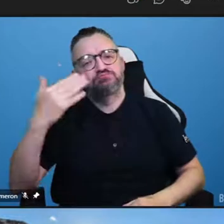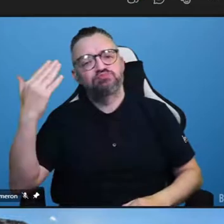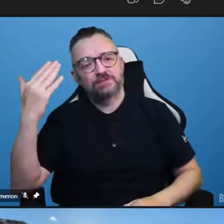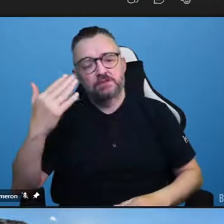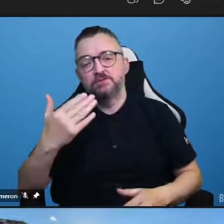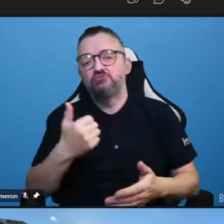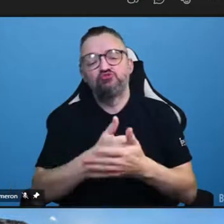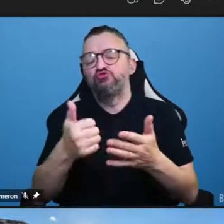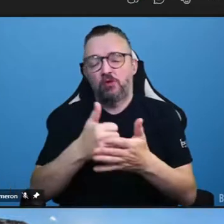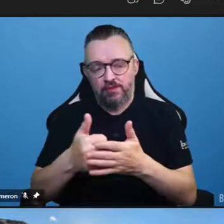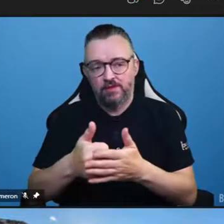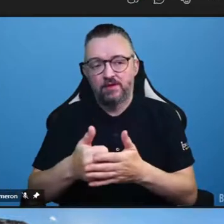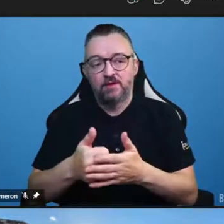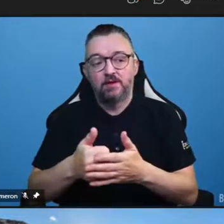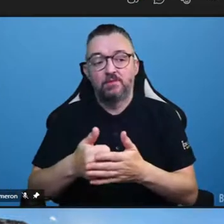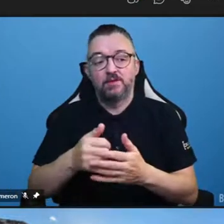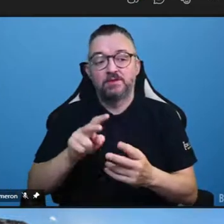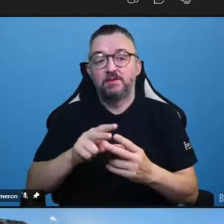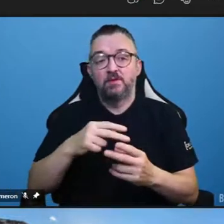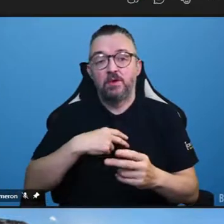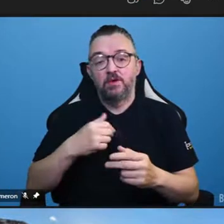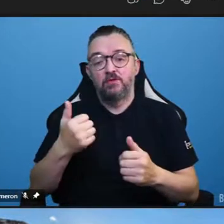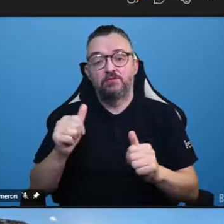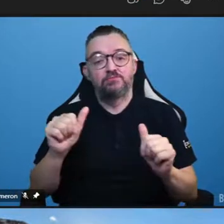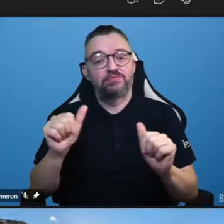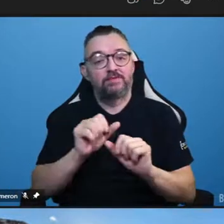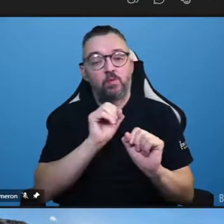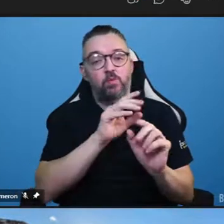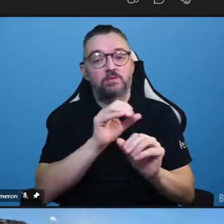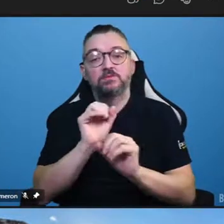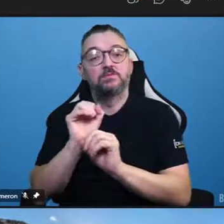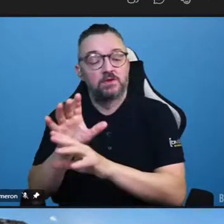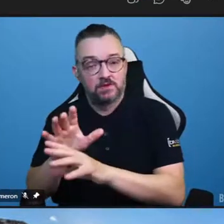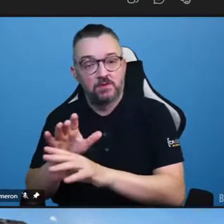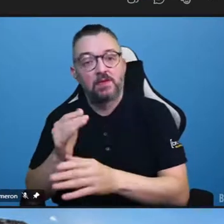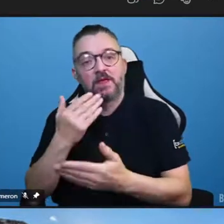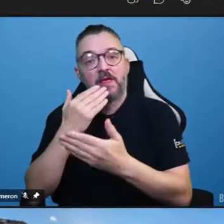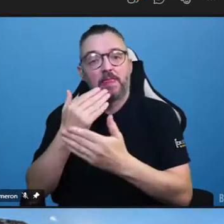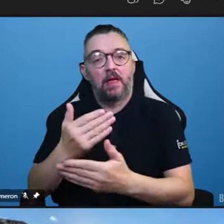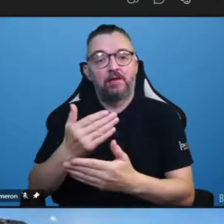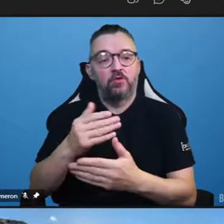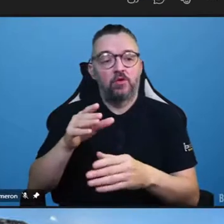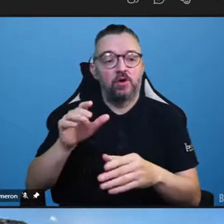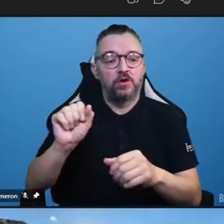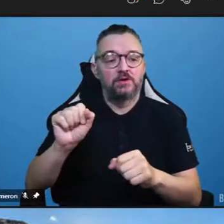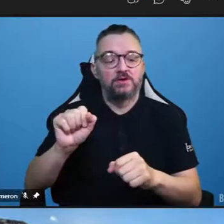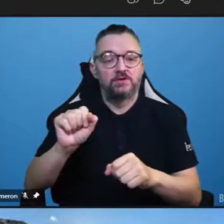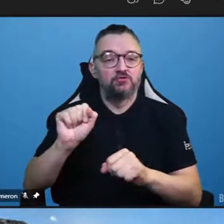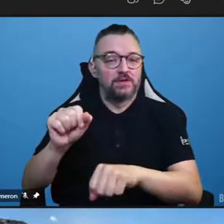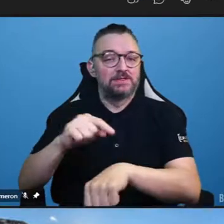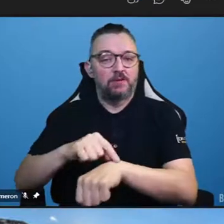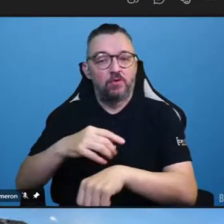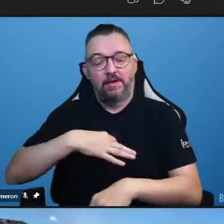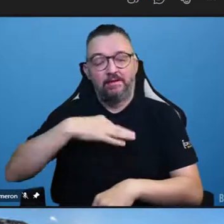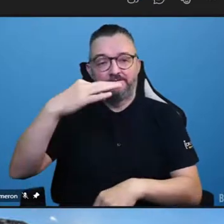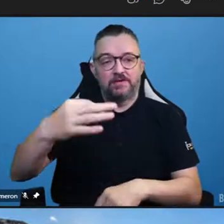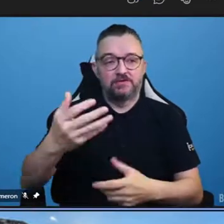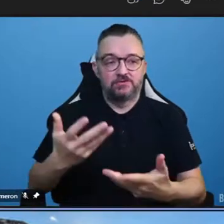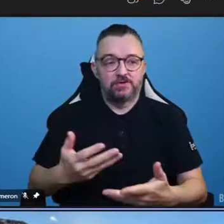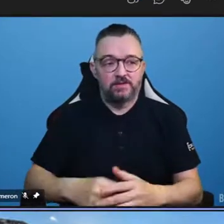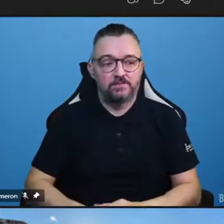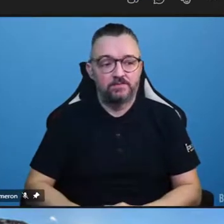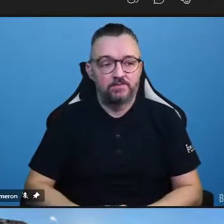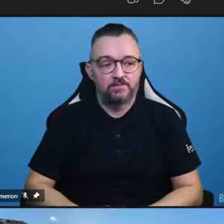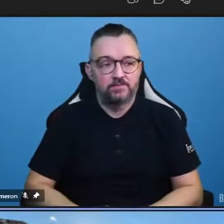usual. So with those few comments, Eric, thanks very much for taking the time to invite us along today.